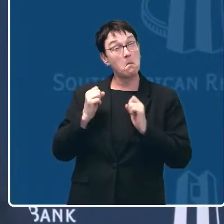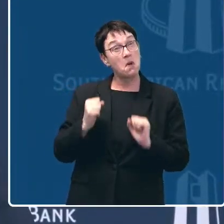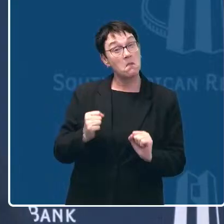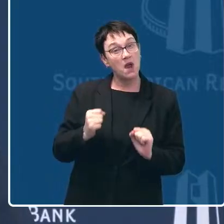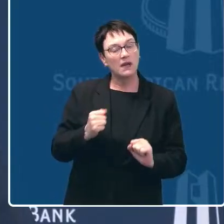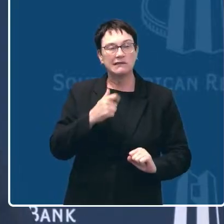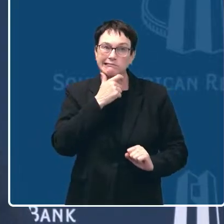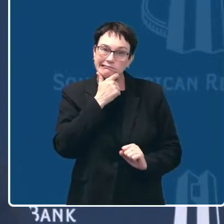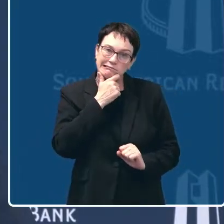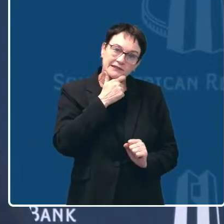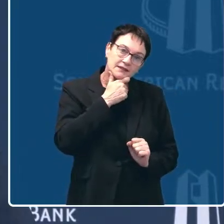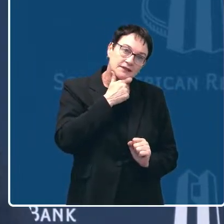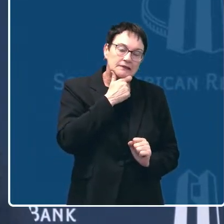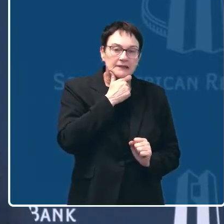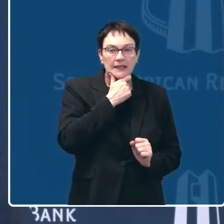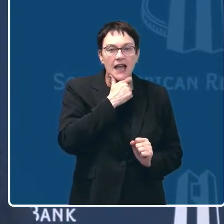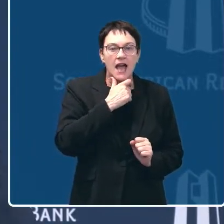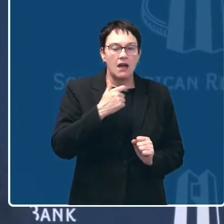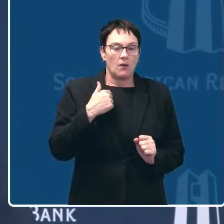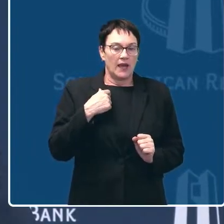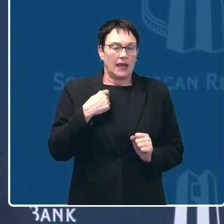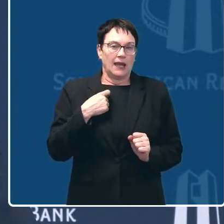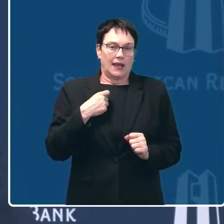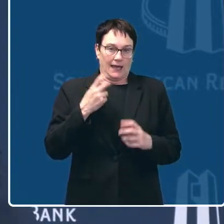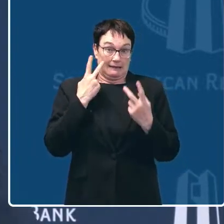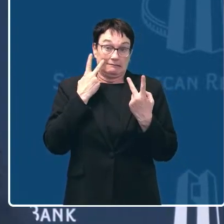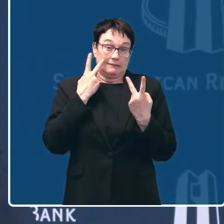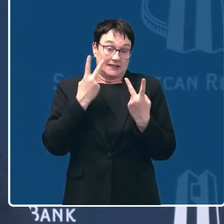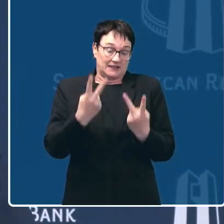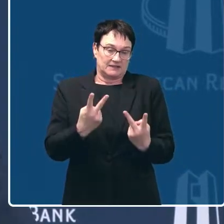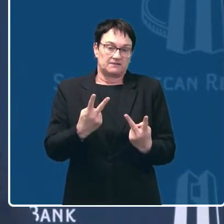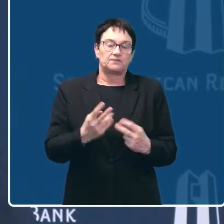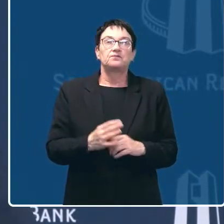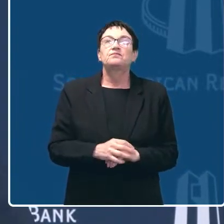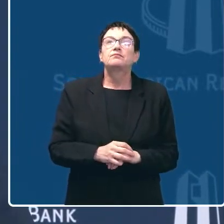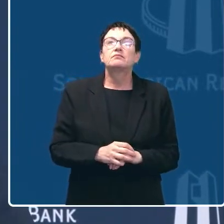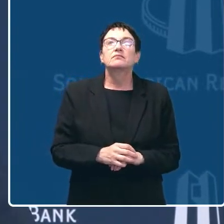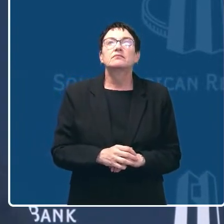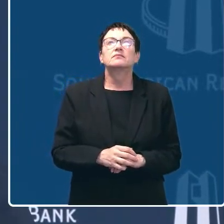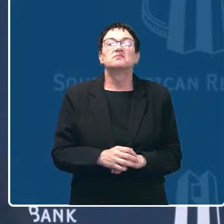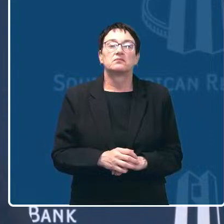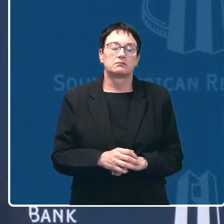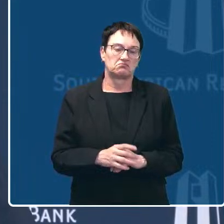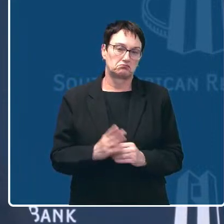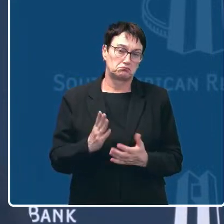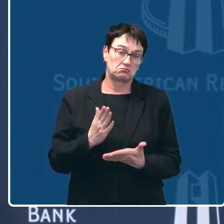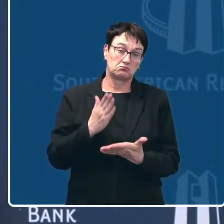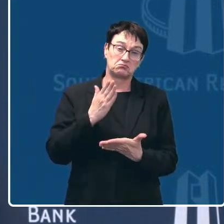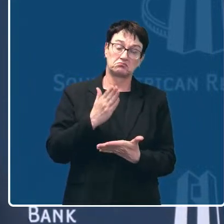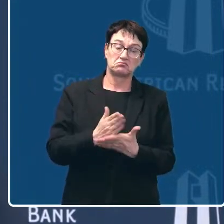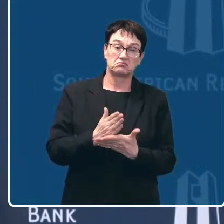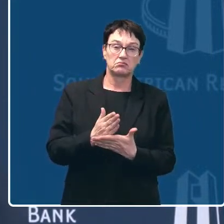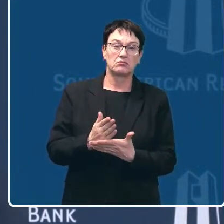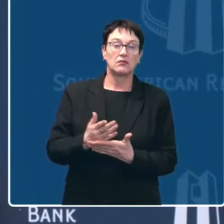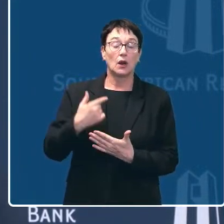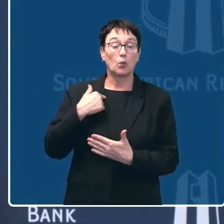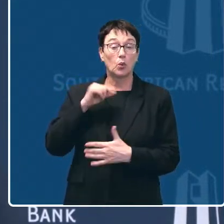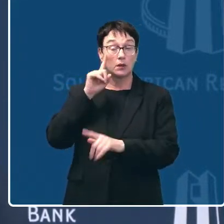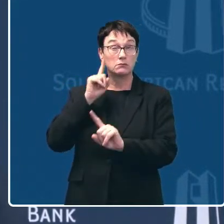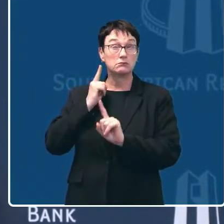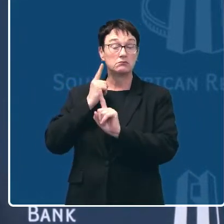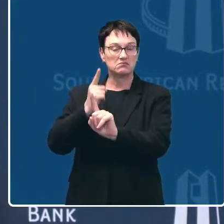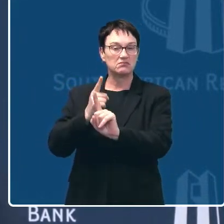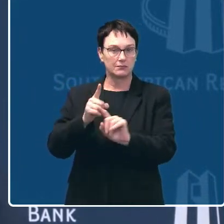As it stands, where we think is the terminal rate is more like 7% that